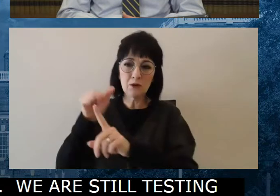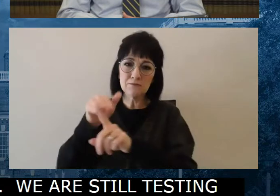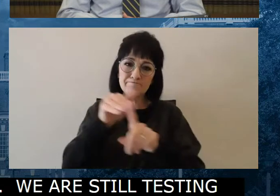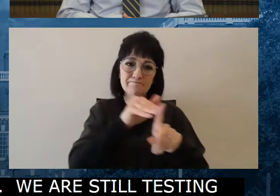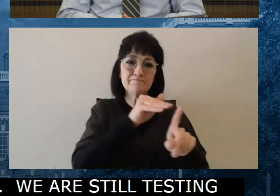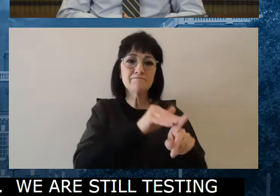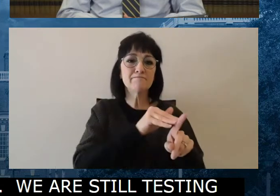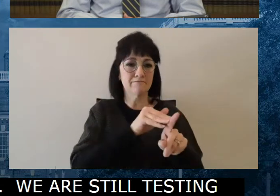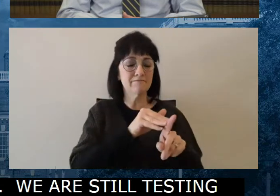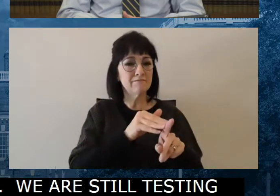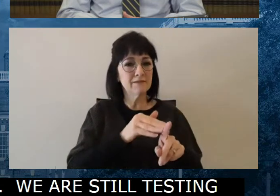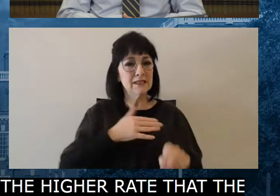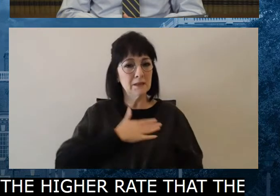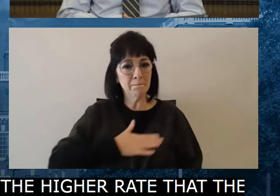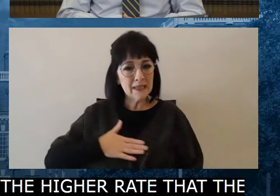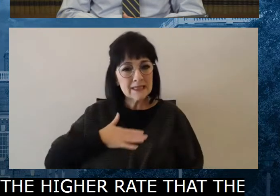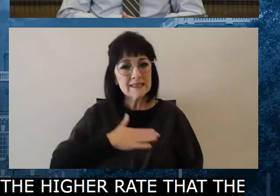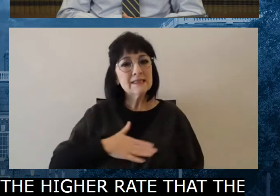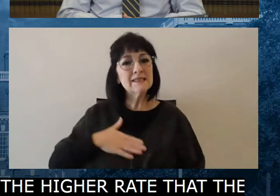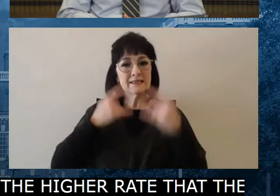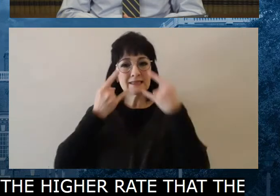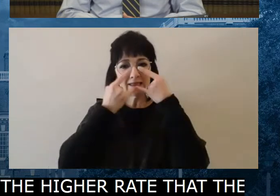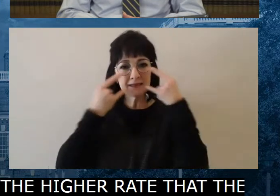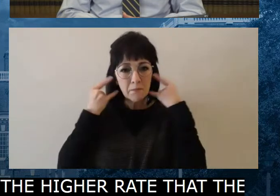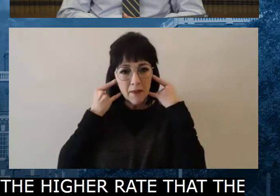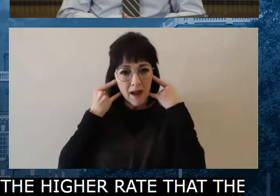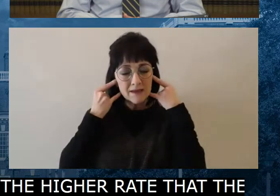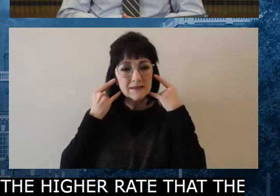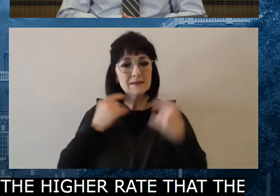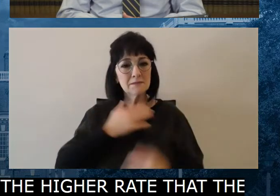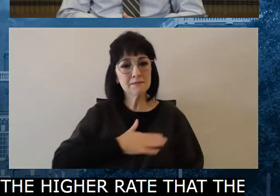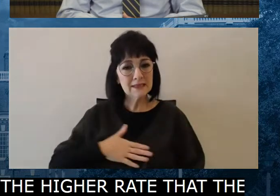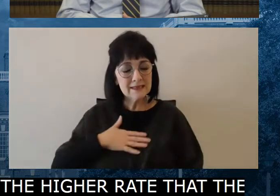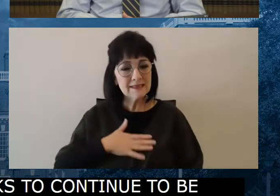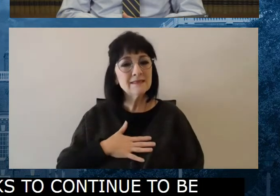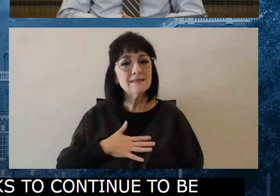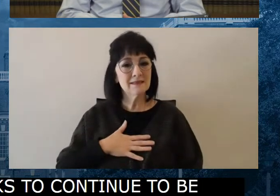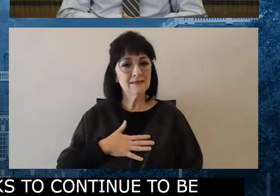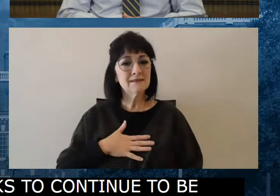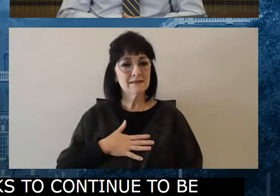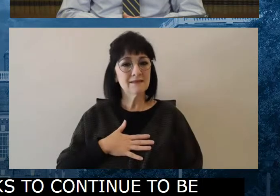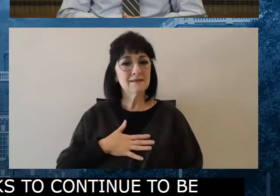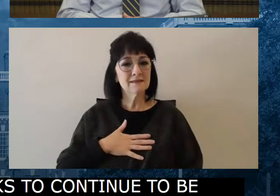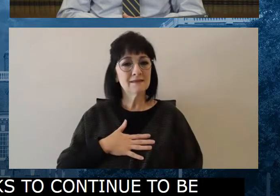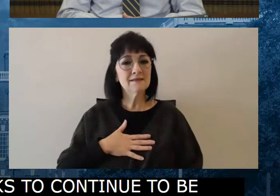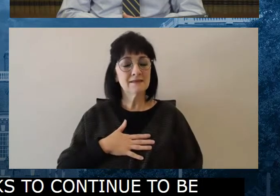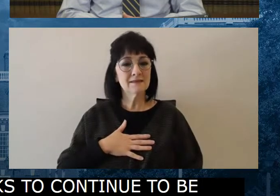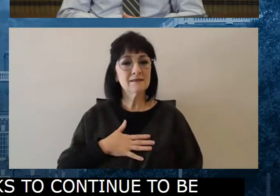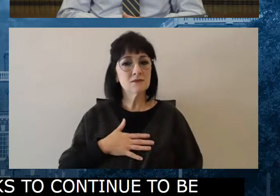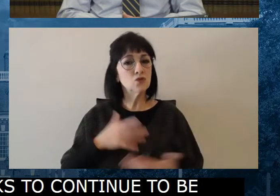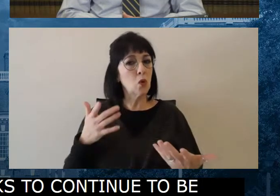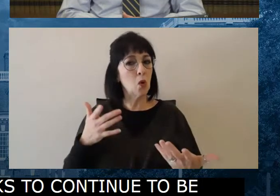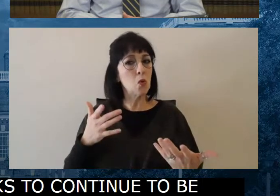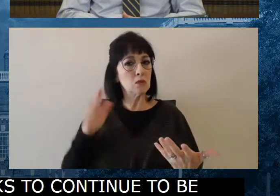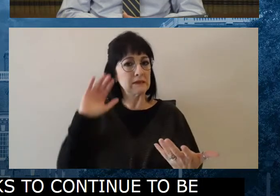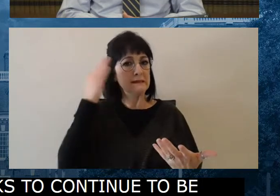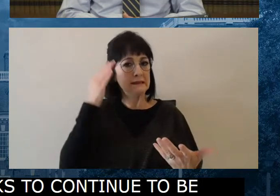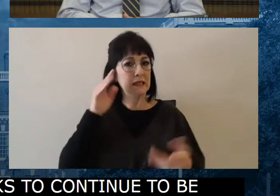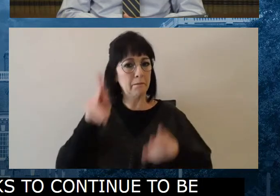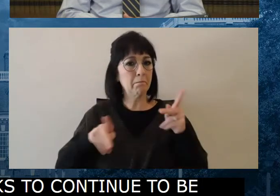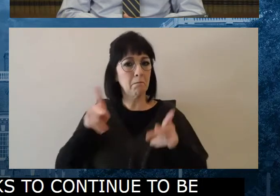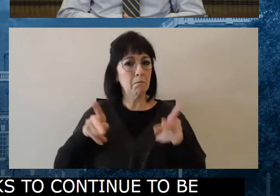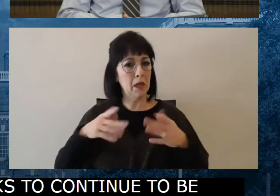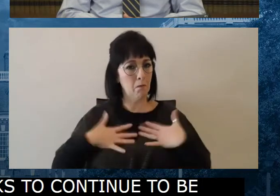As I hear from the mayors, I see it myself as I circulate. We're getting very positive. So that's all